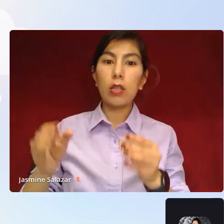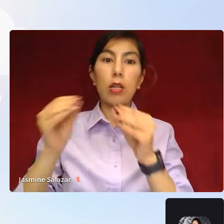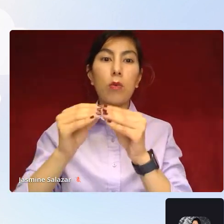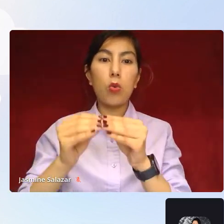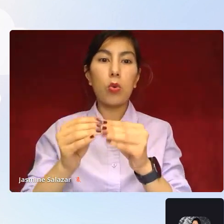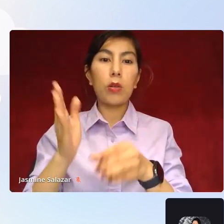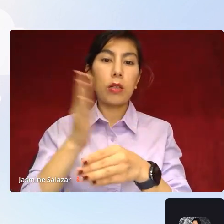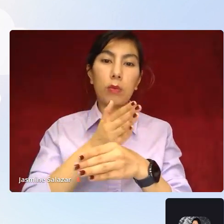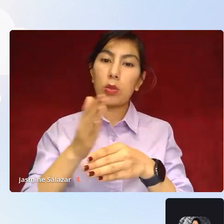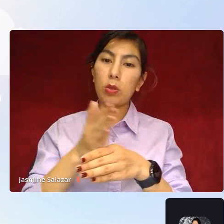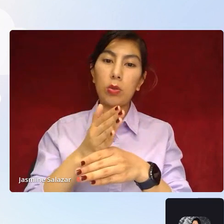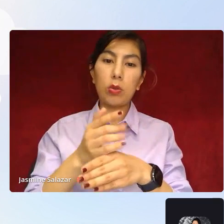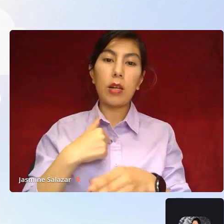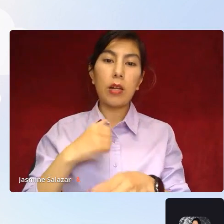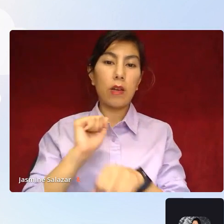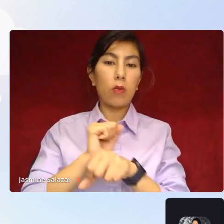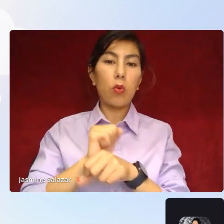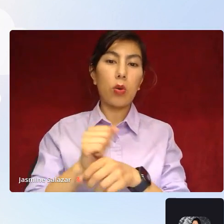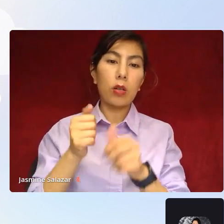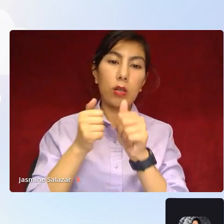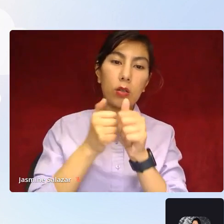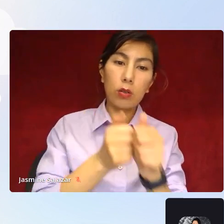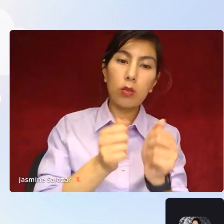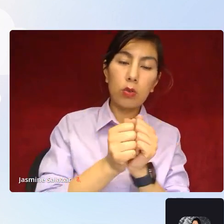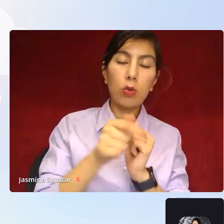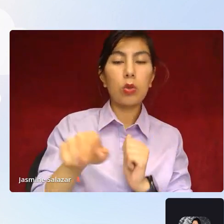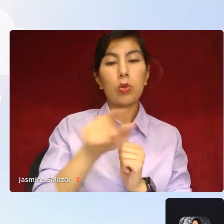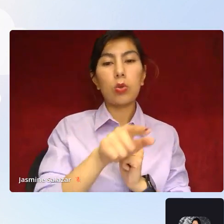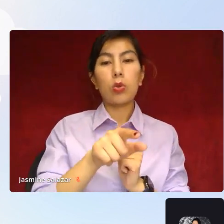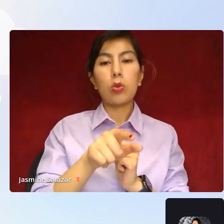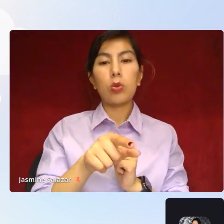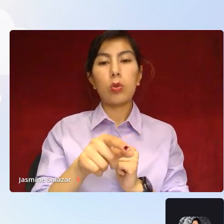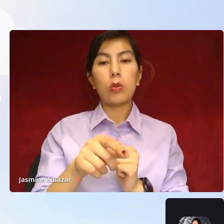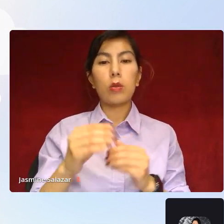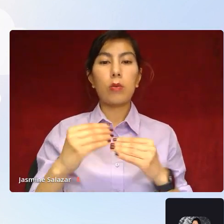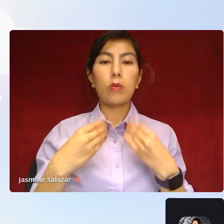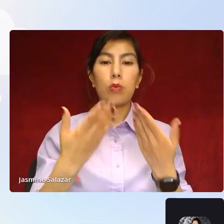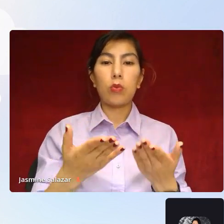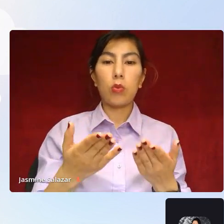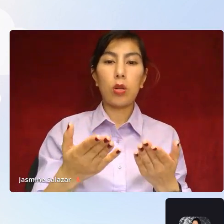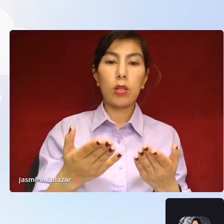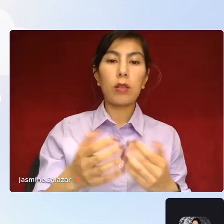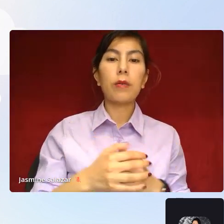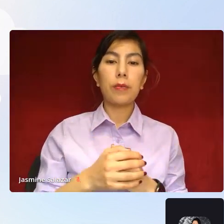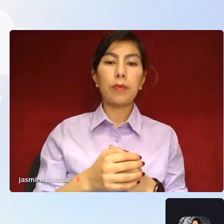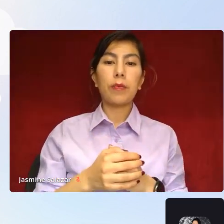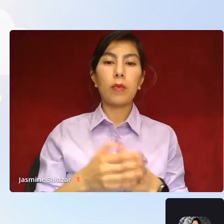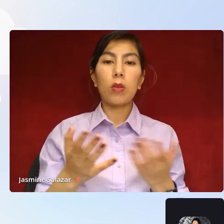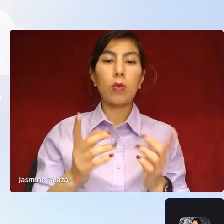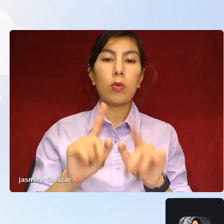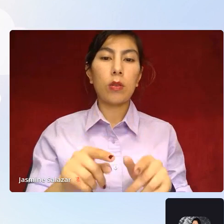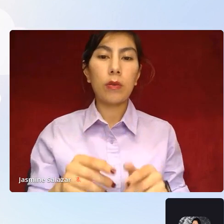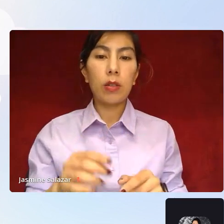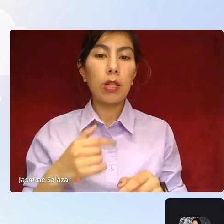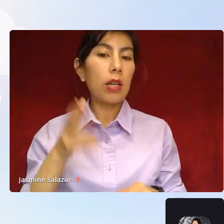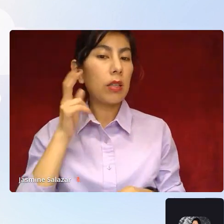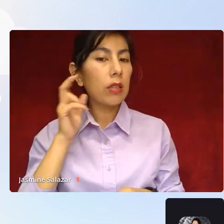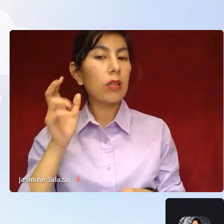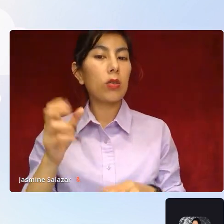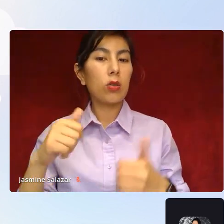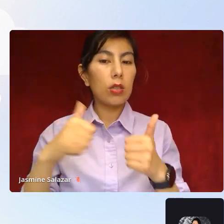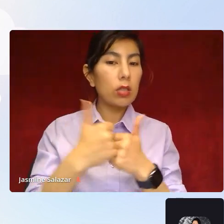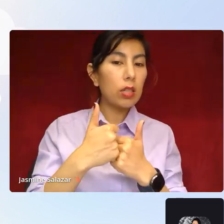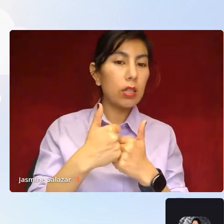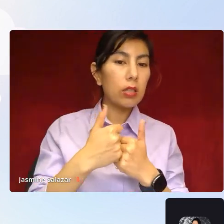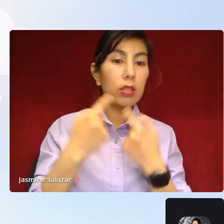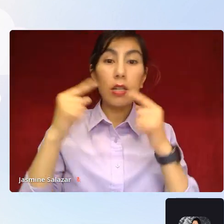between. I have worked closely with you, provided TA on SAMHSA deliverables, listened to the challenges and the